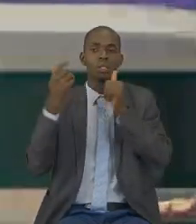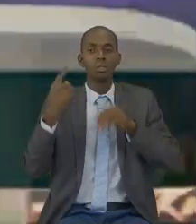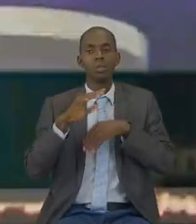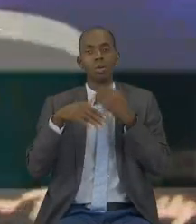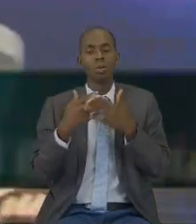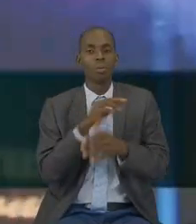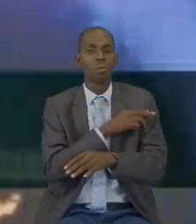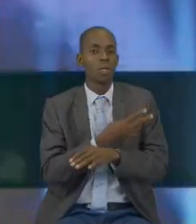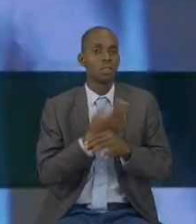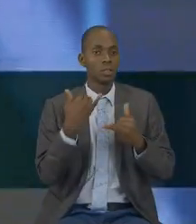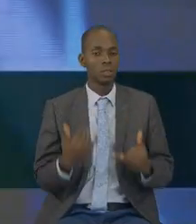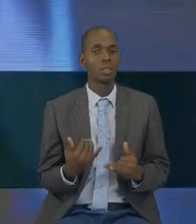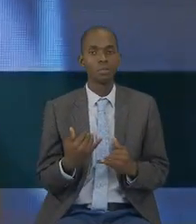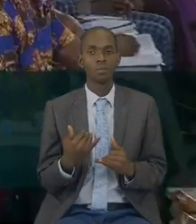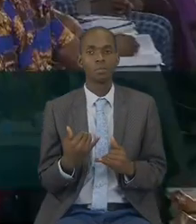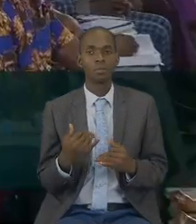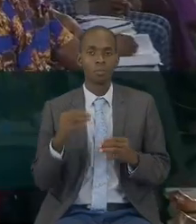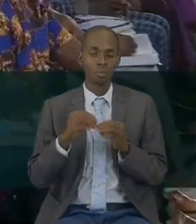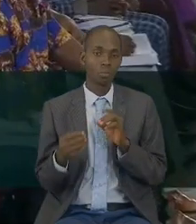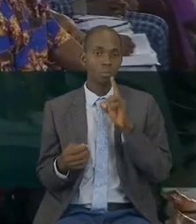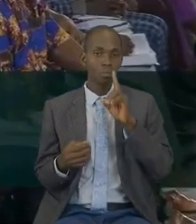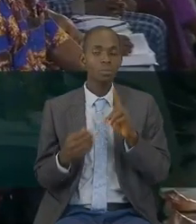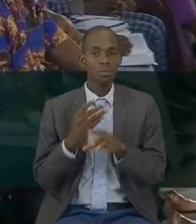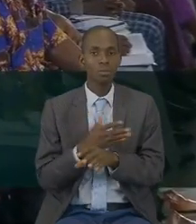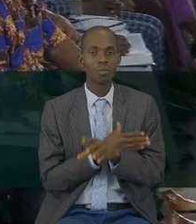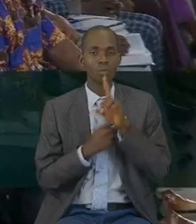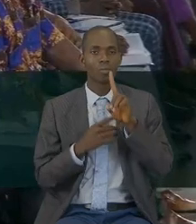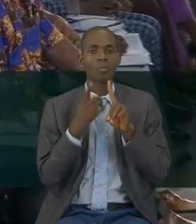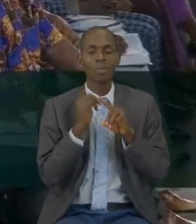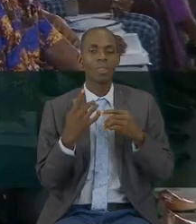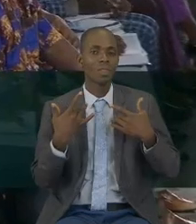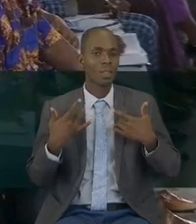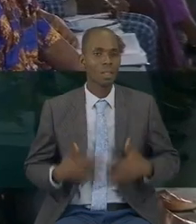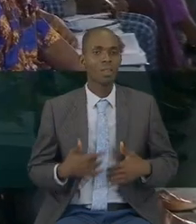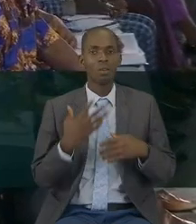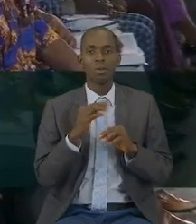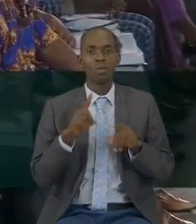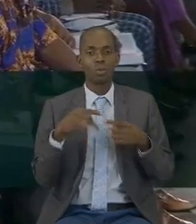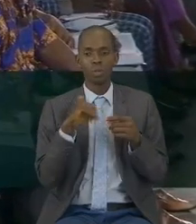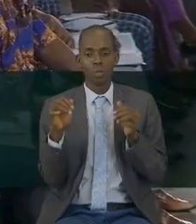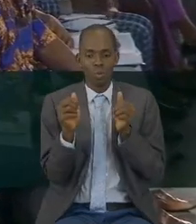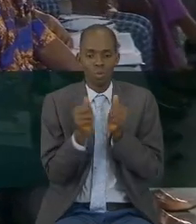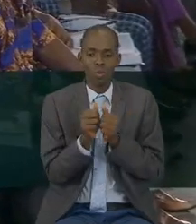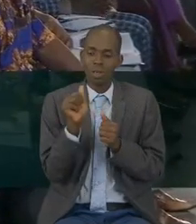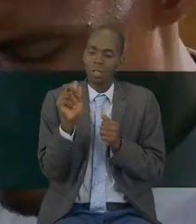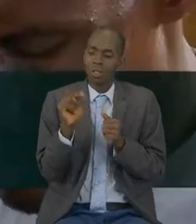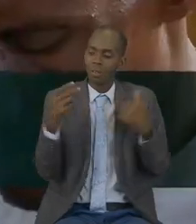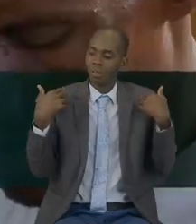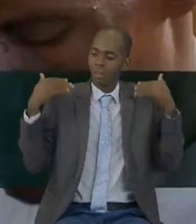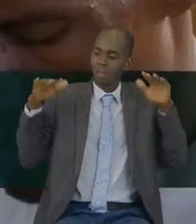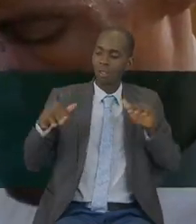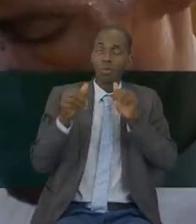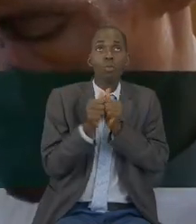one. Number one is the disappointment of going with an angel without